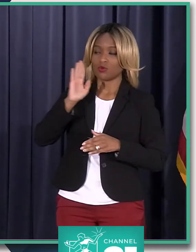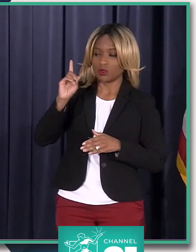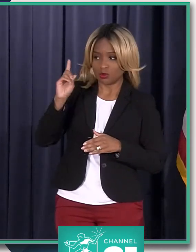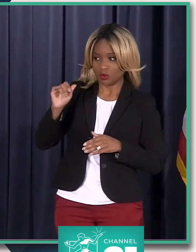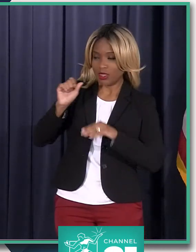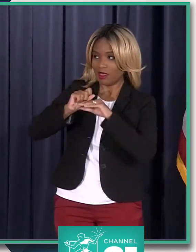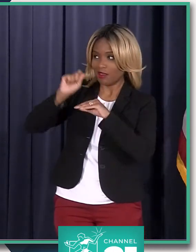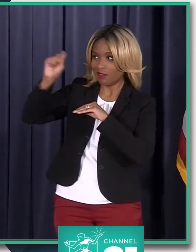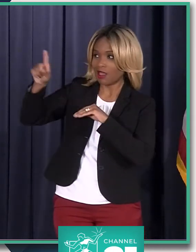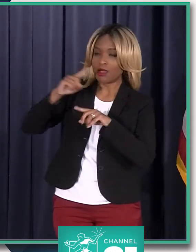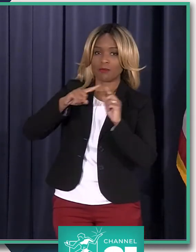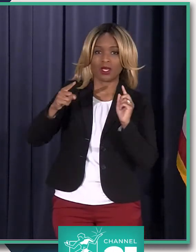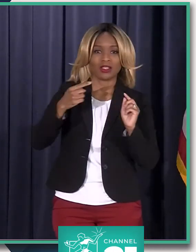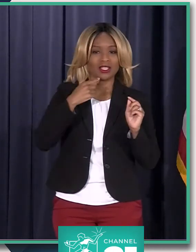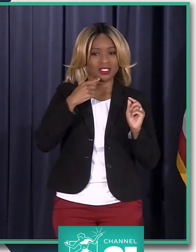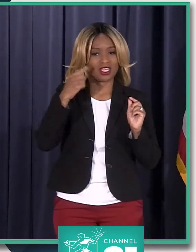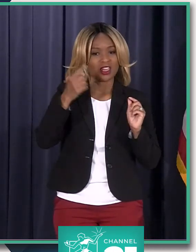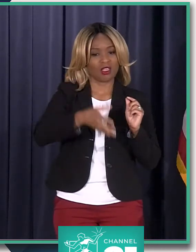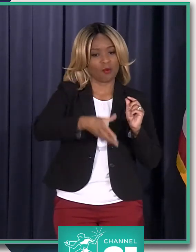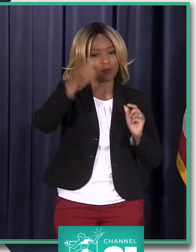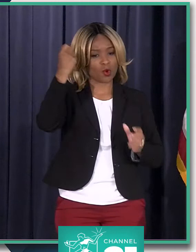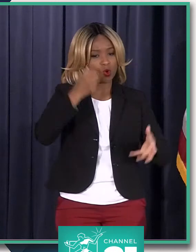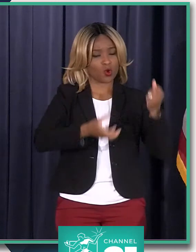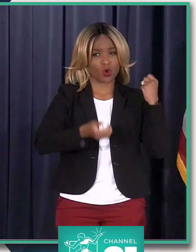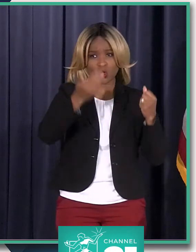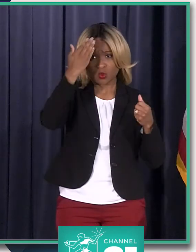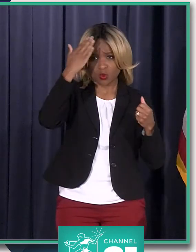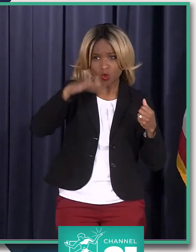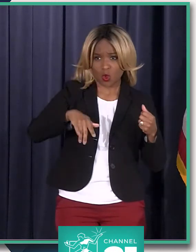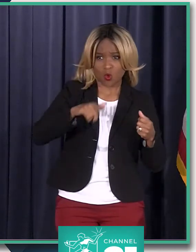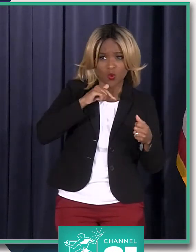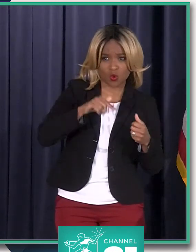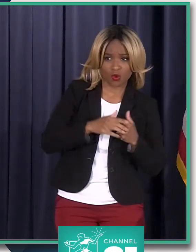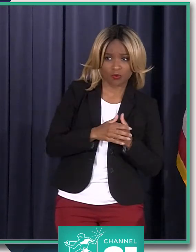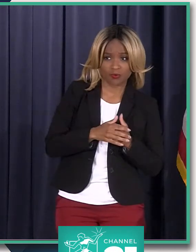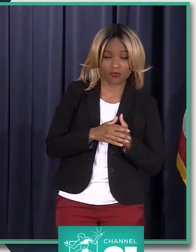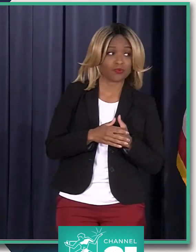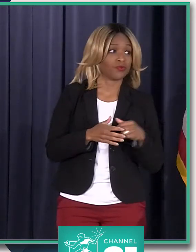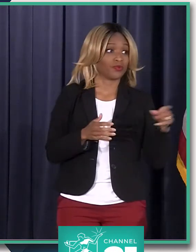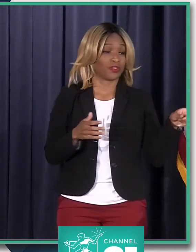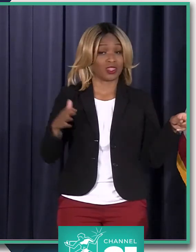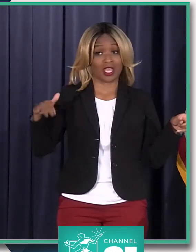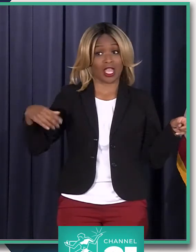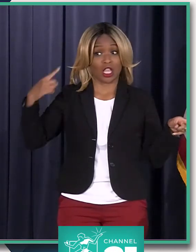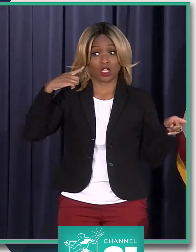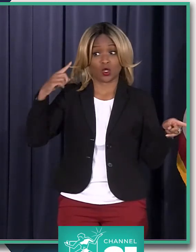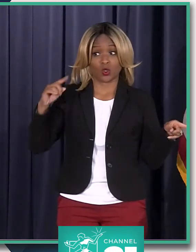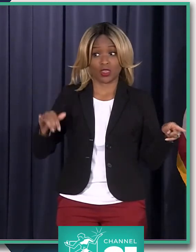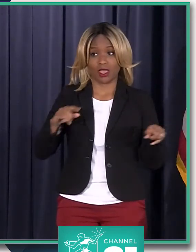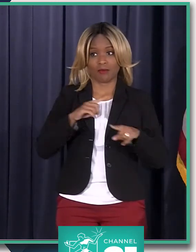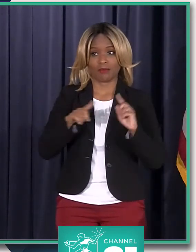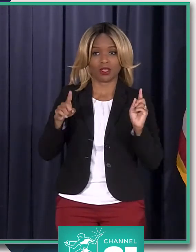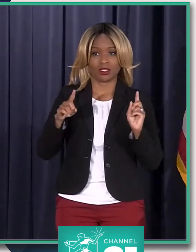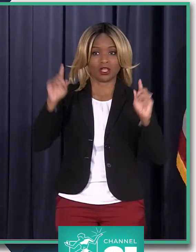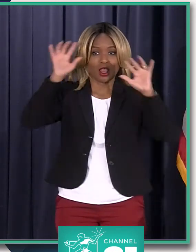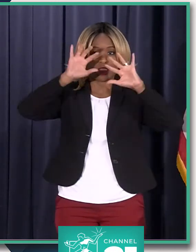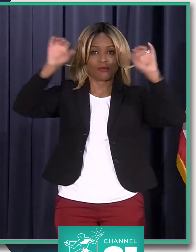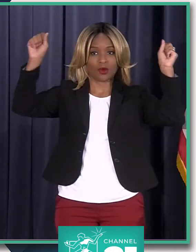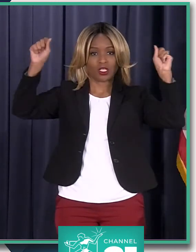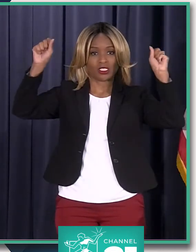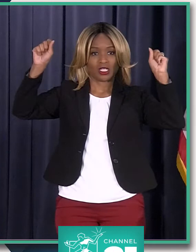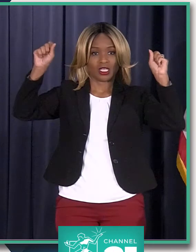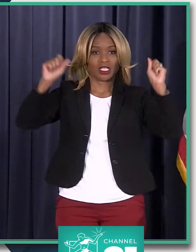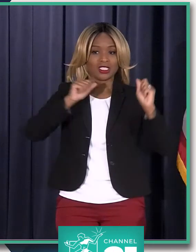told mailboxes are being removed. Do you know who's removed? I had not heard that, although there's no doubt the president is not